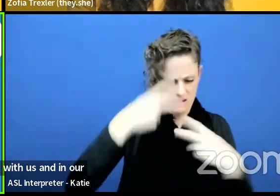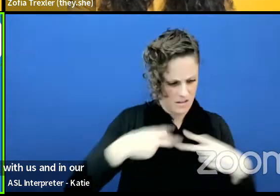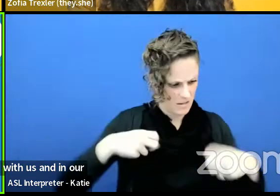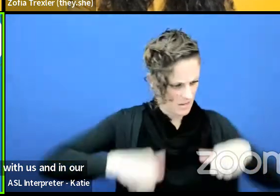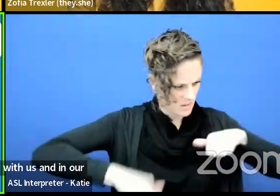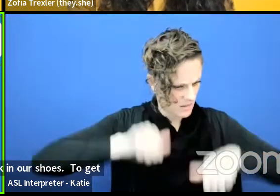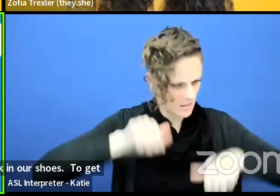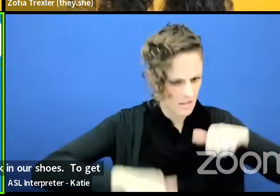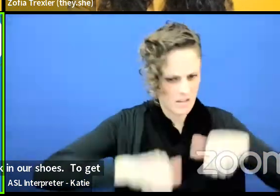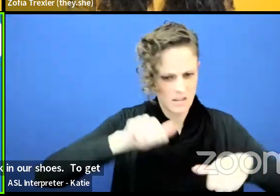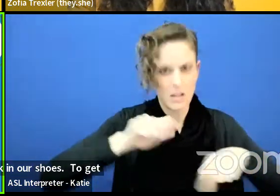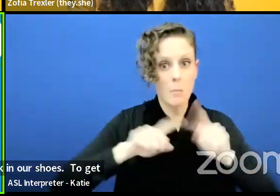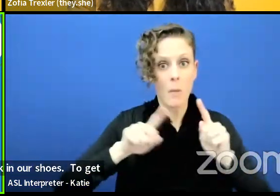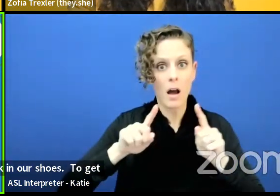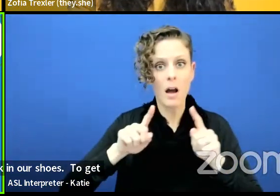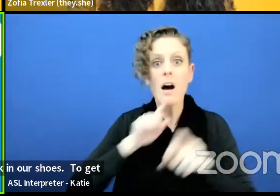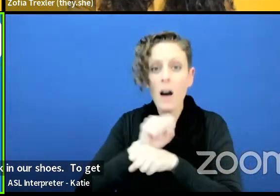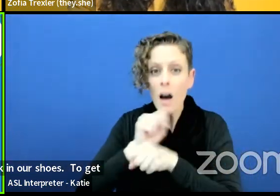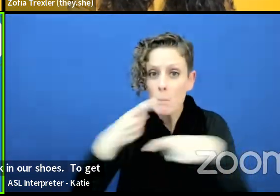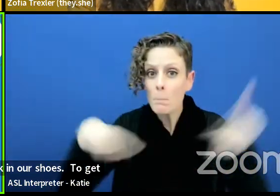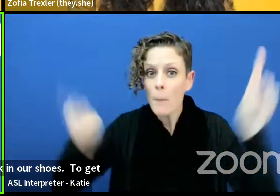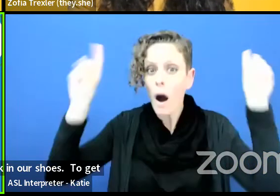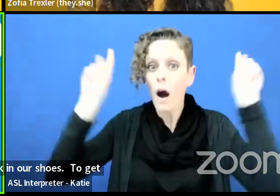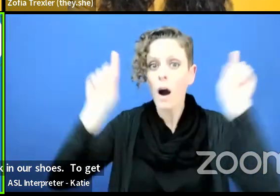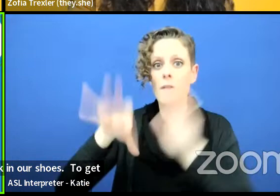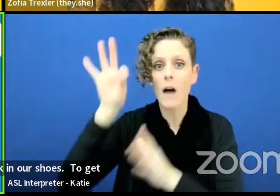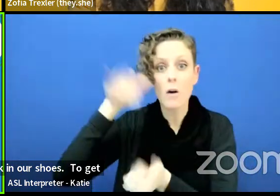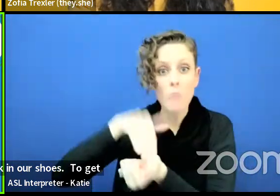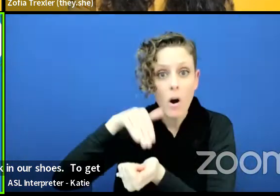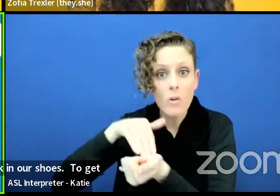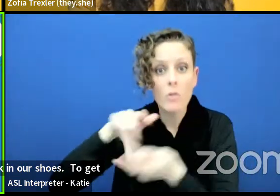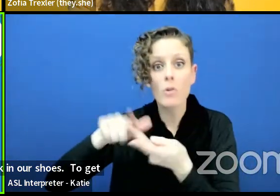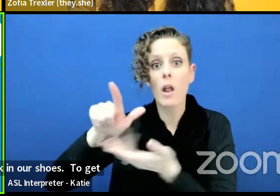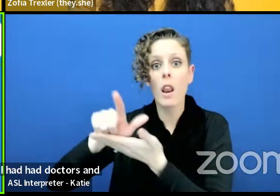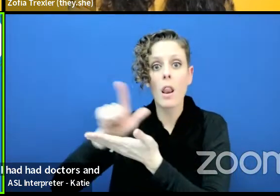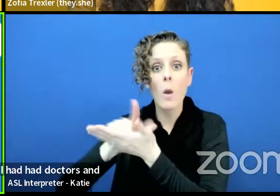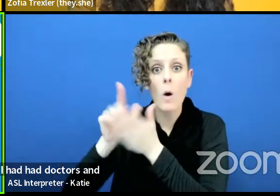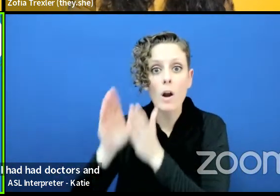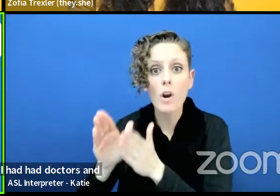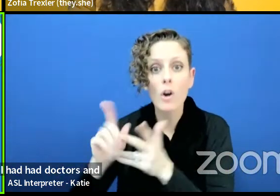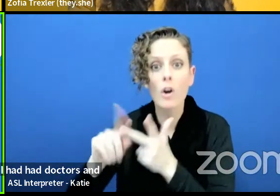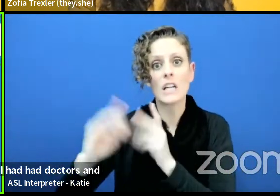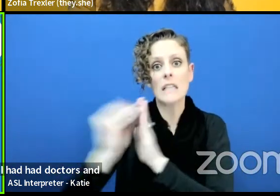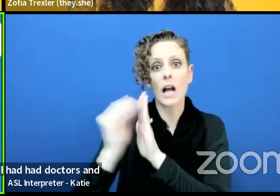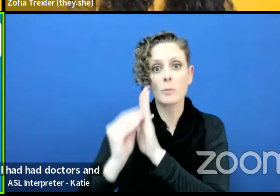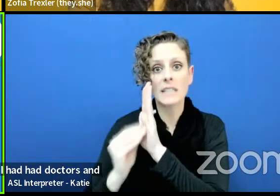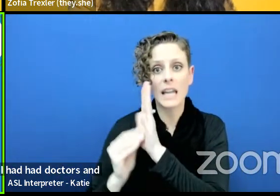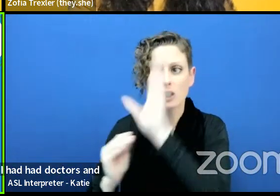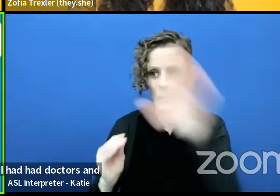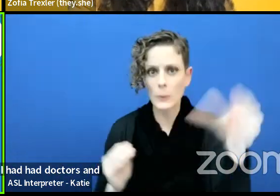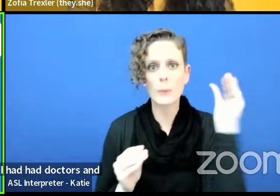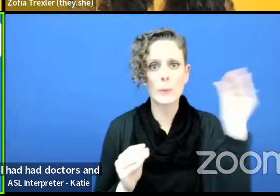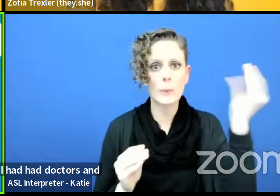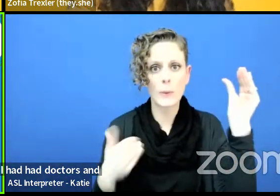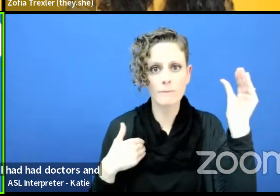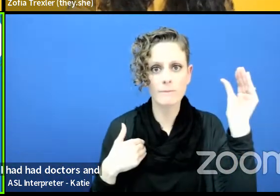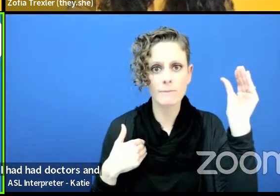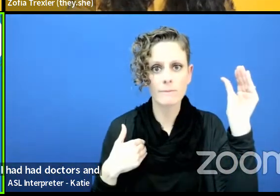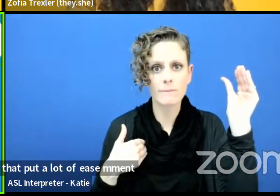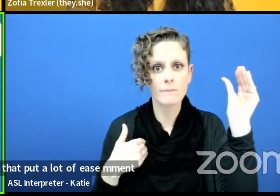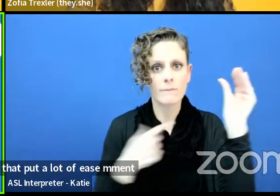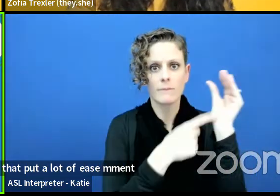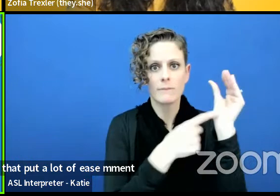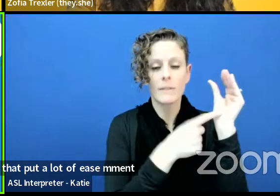documentation, lawyers, that kind of put a lot of easement at my head, at my helm And while